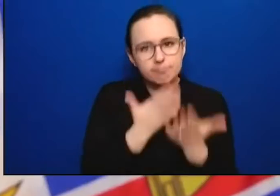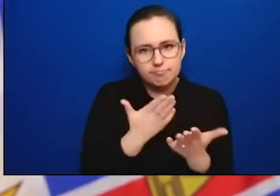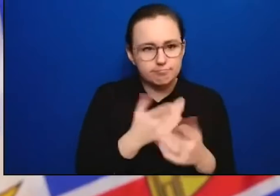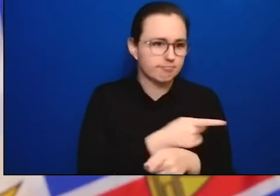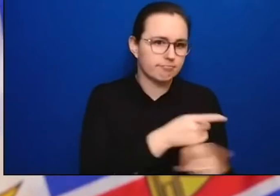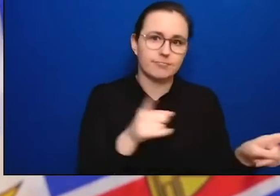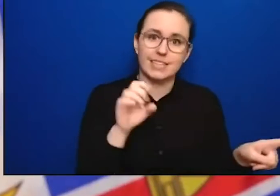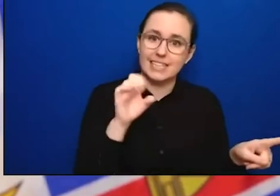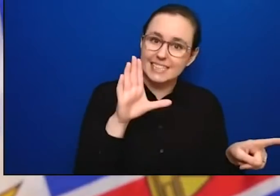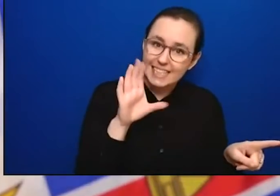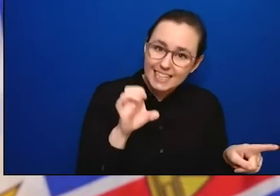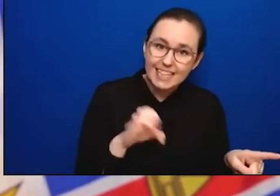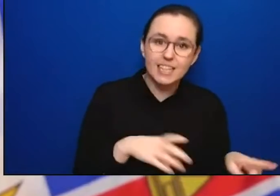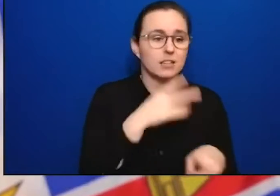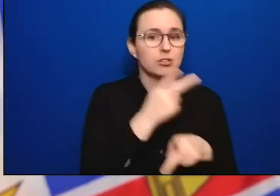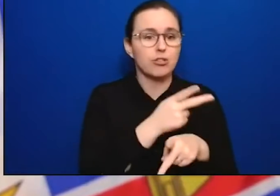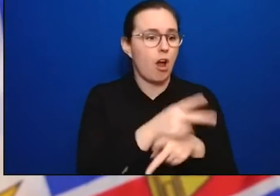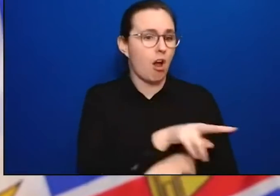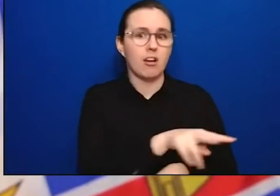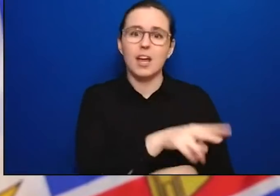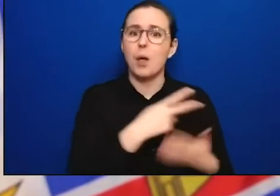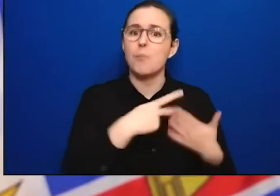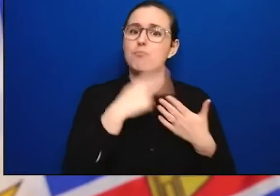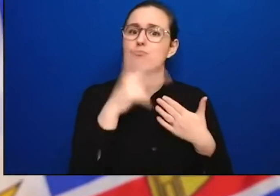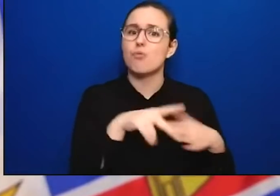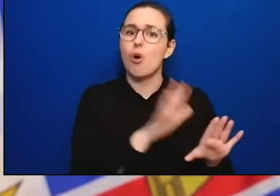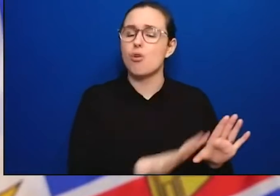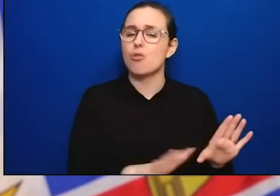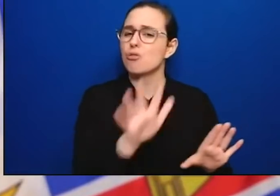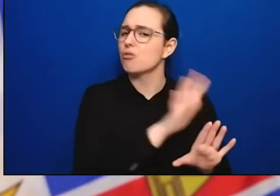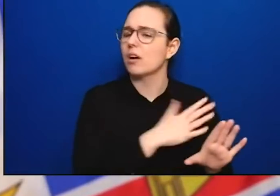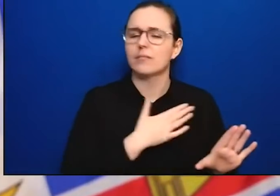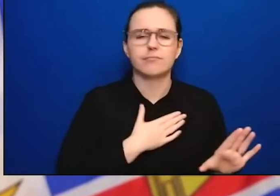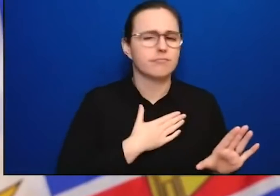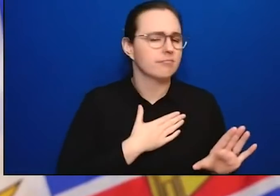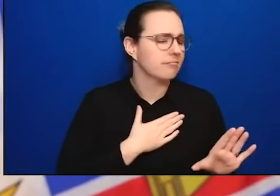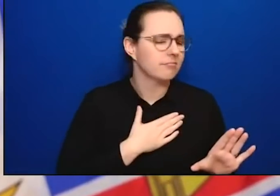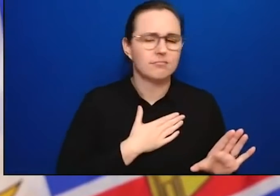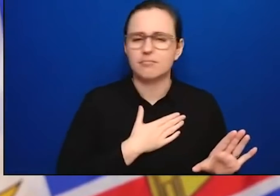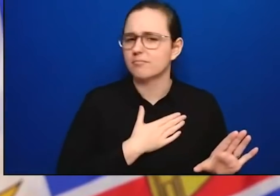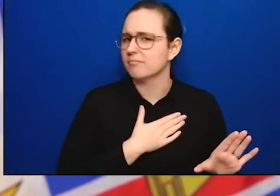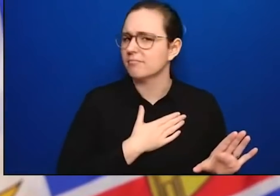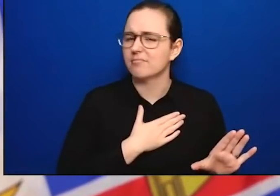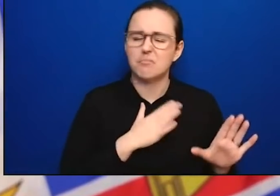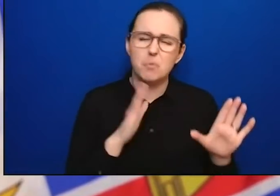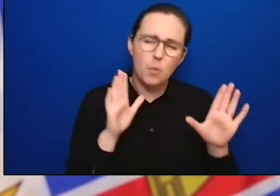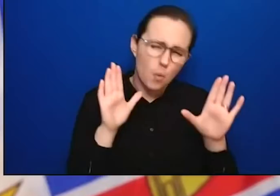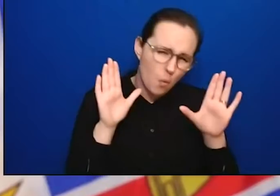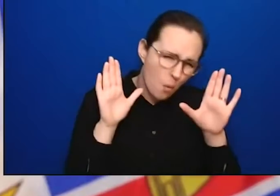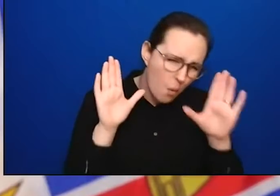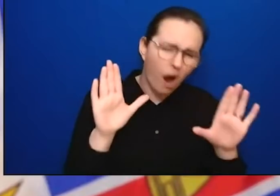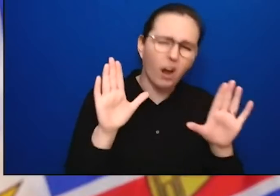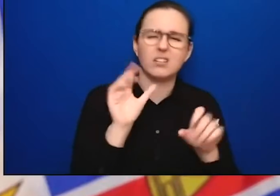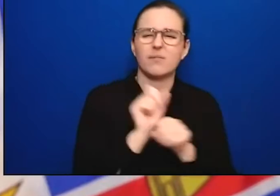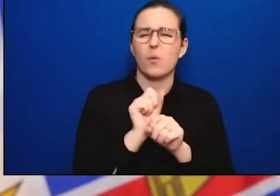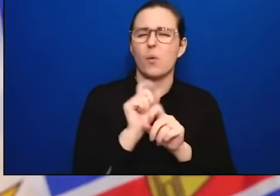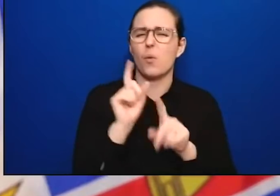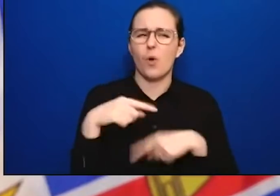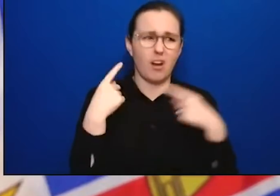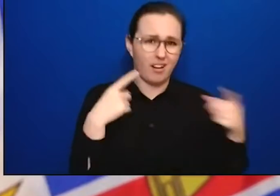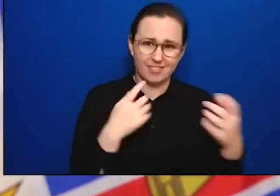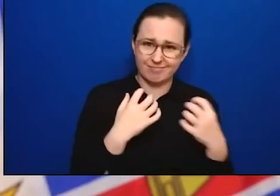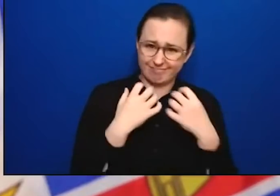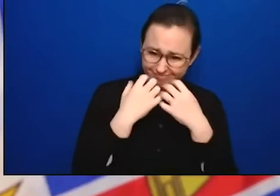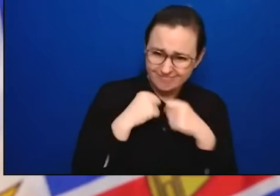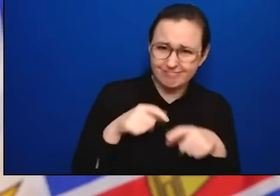want to again express my appreciation for all of the early childhood educators and our childcare programs